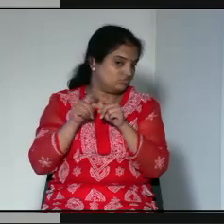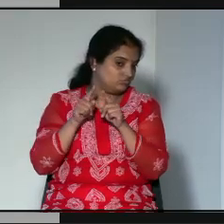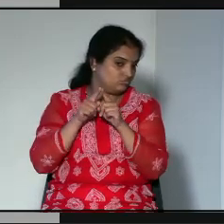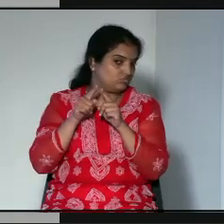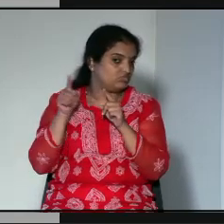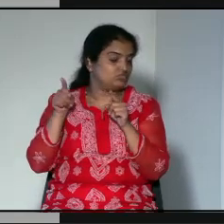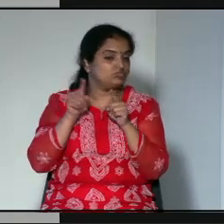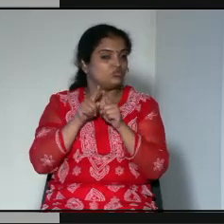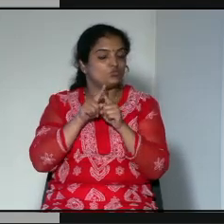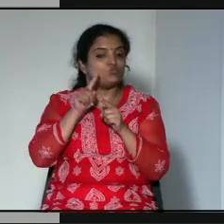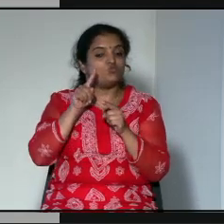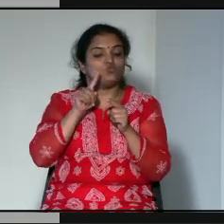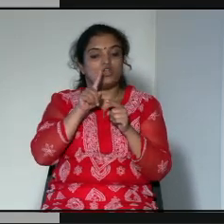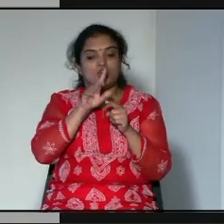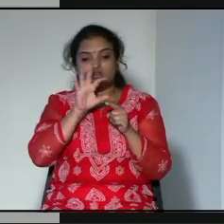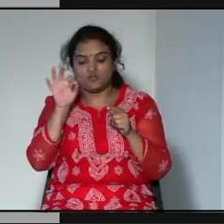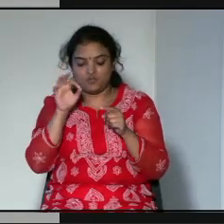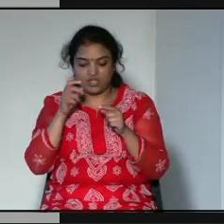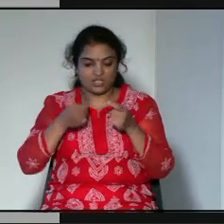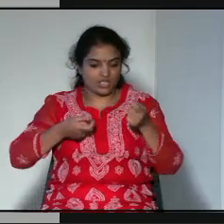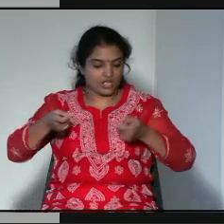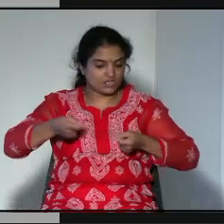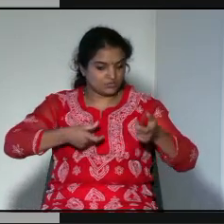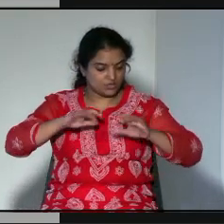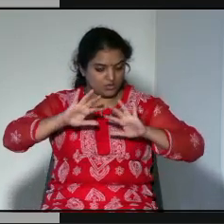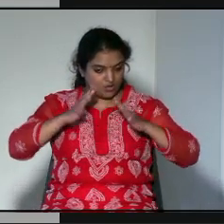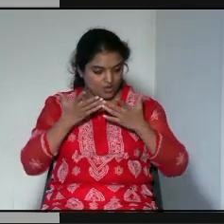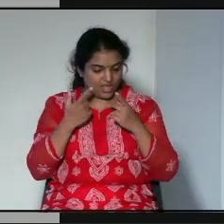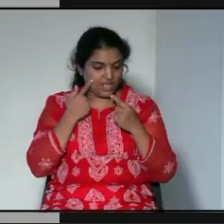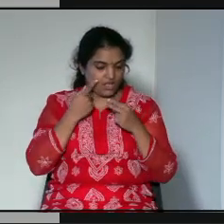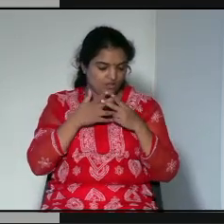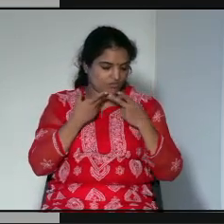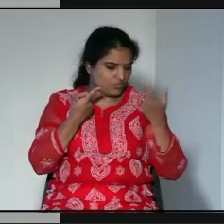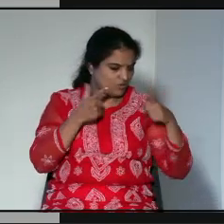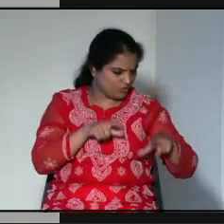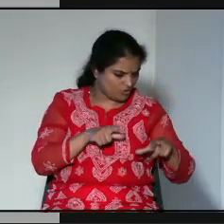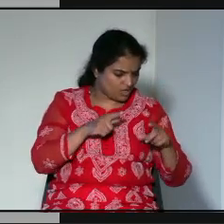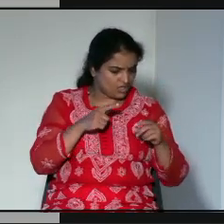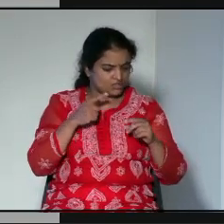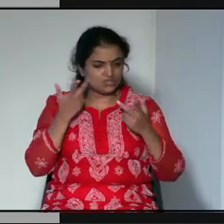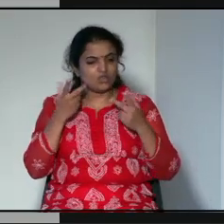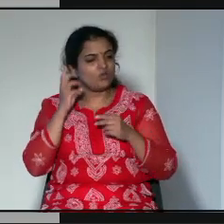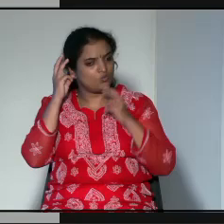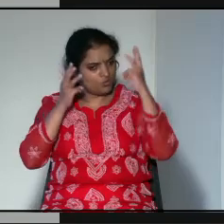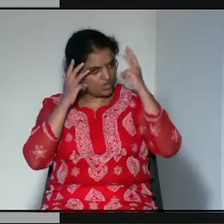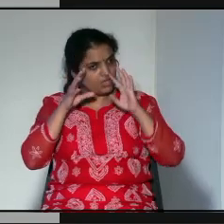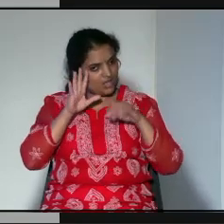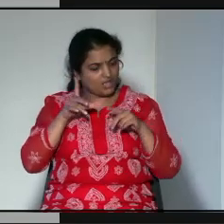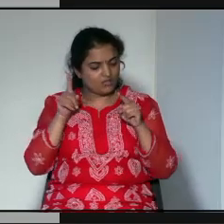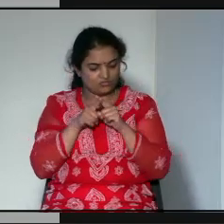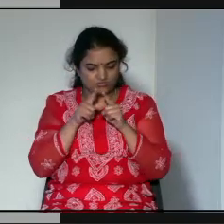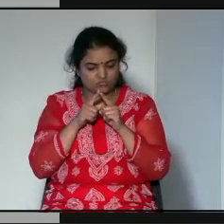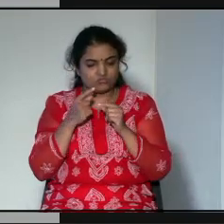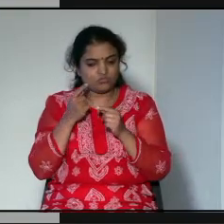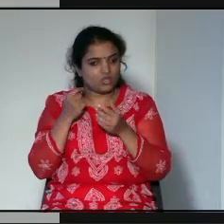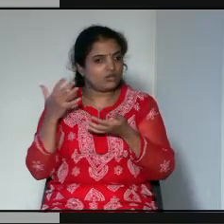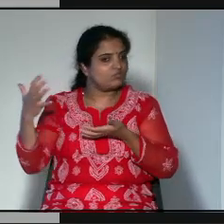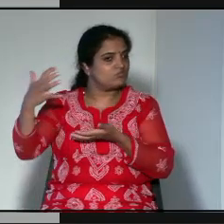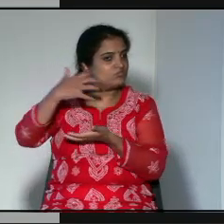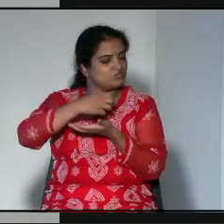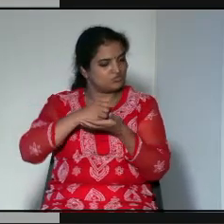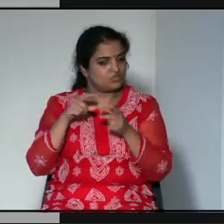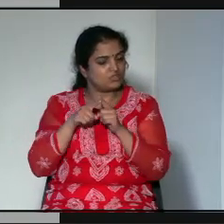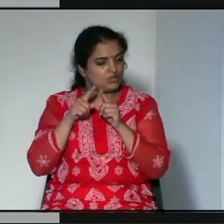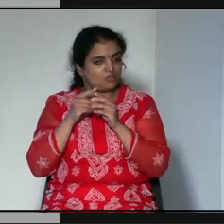weekly expenses, fretted over any wastage and loss of material, and worried every year about raising enough money through the sale